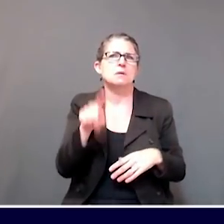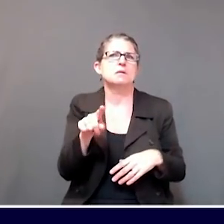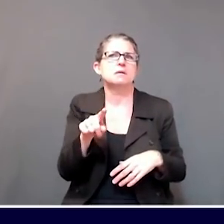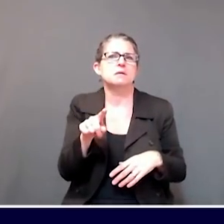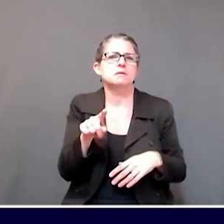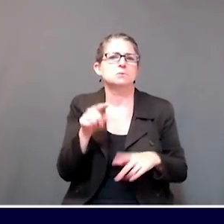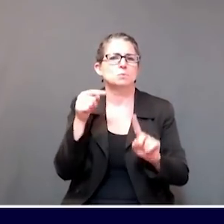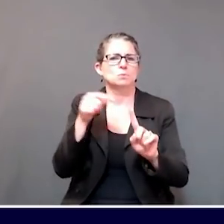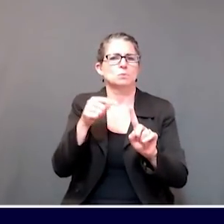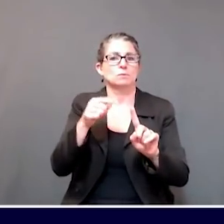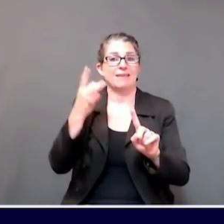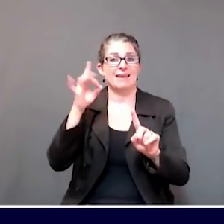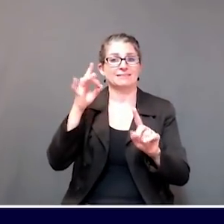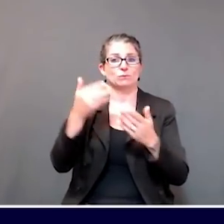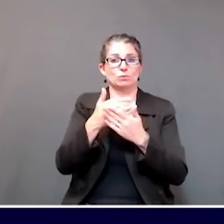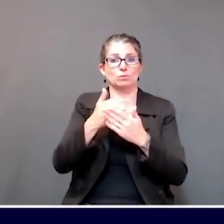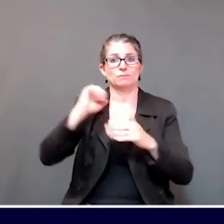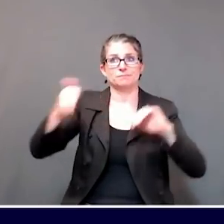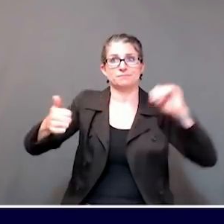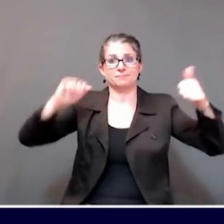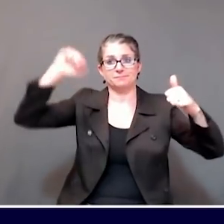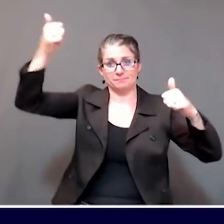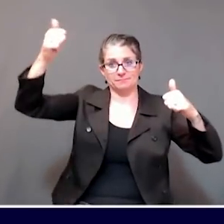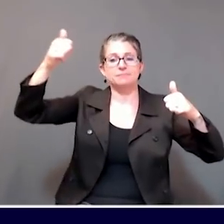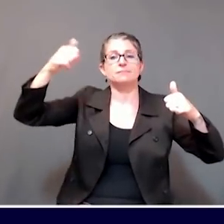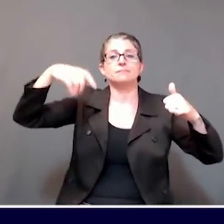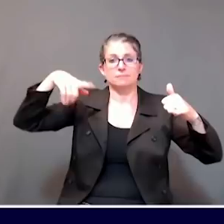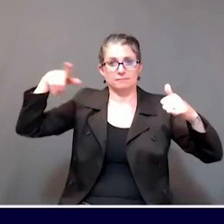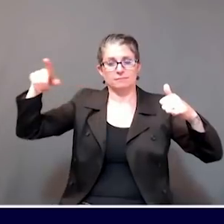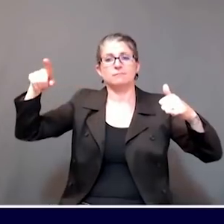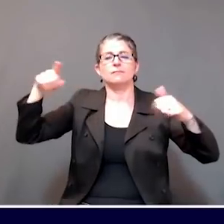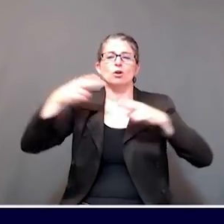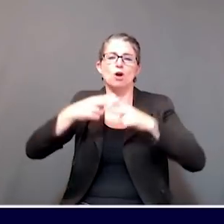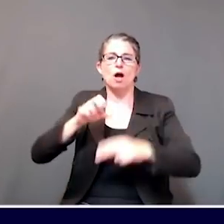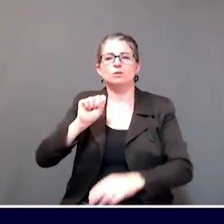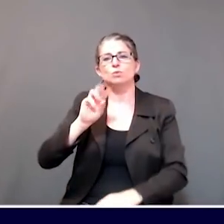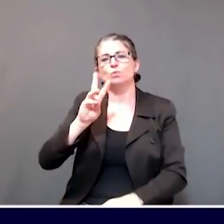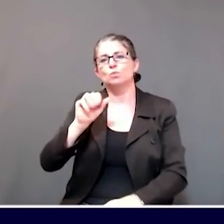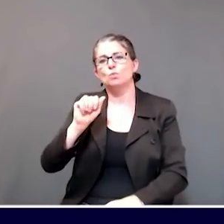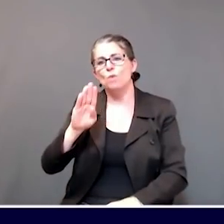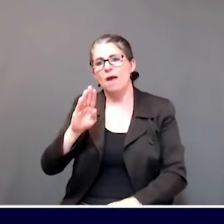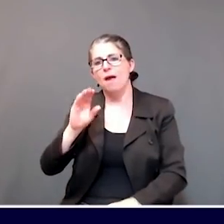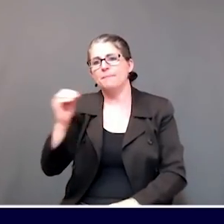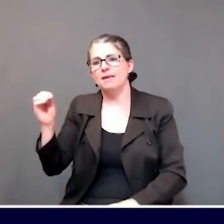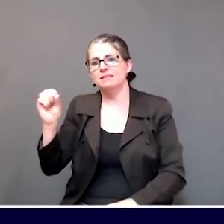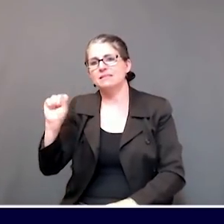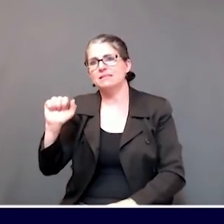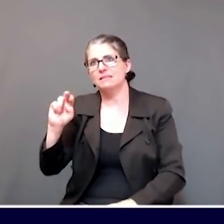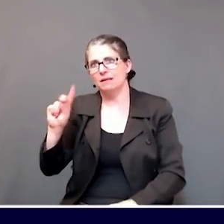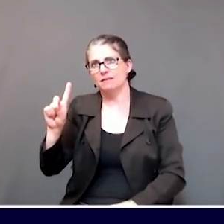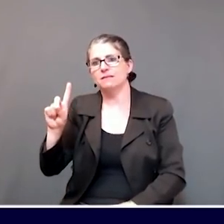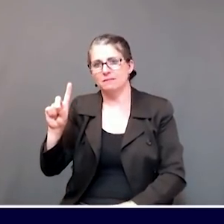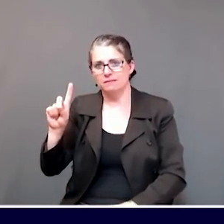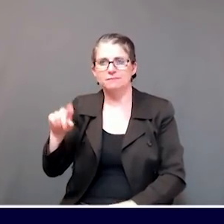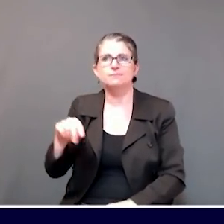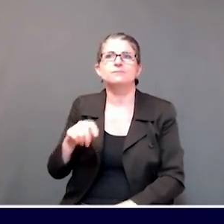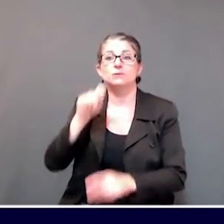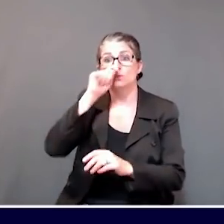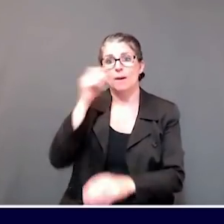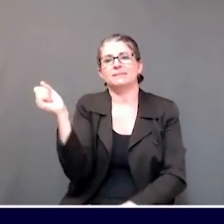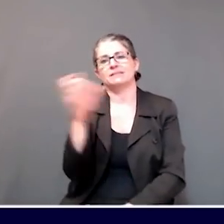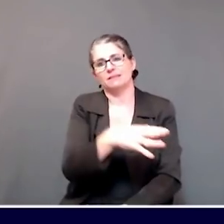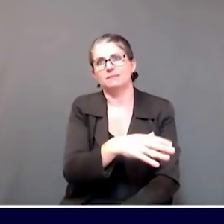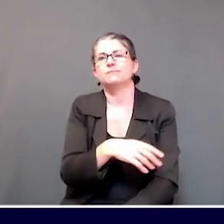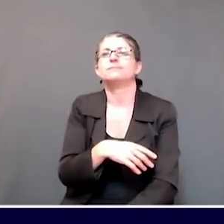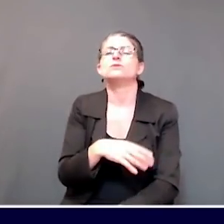expansion that you mentioned. So the number 18 new sites, are those all truly sites that have not